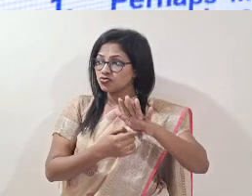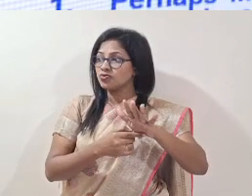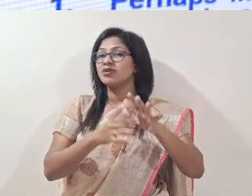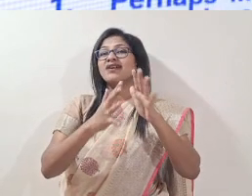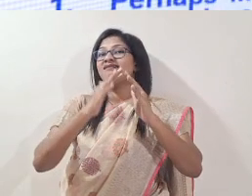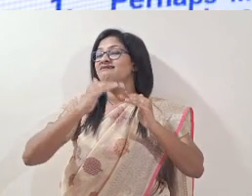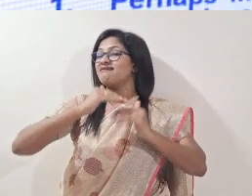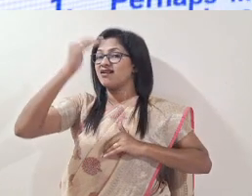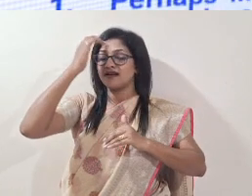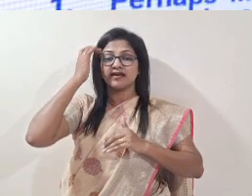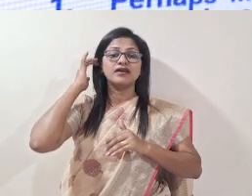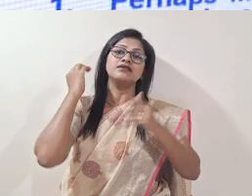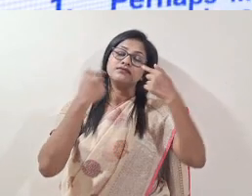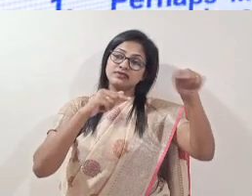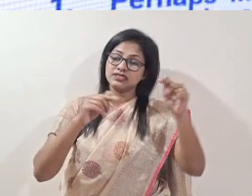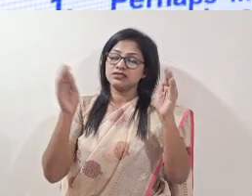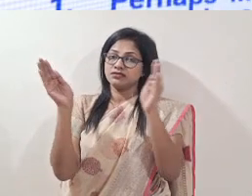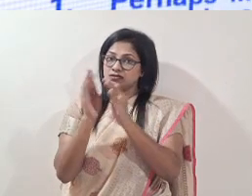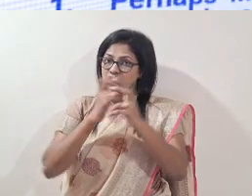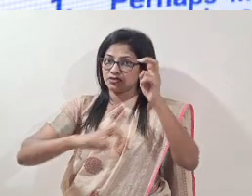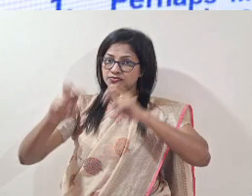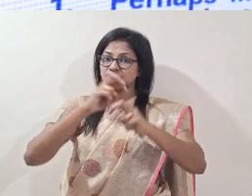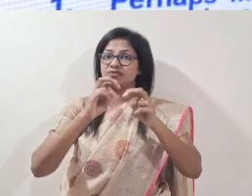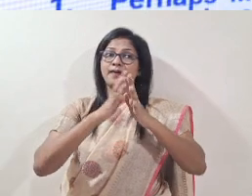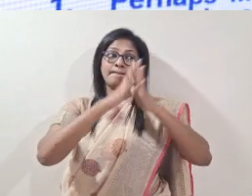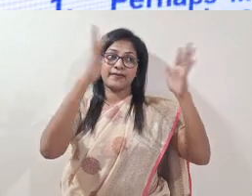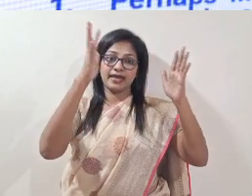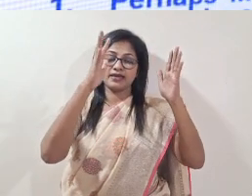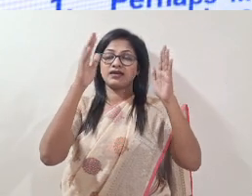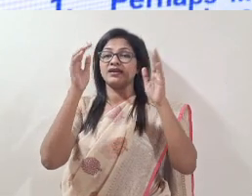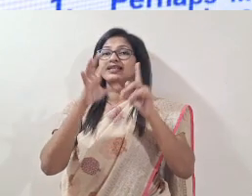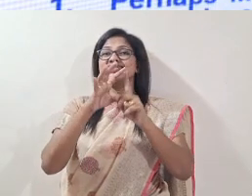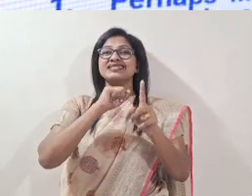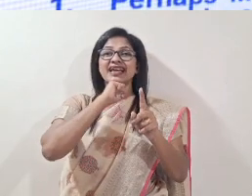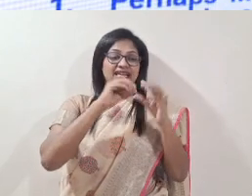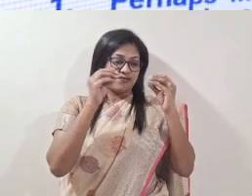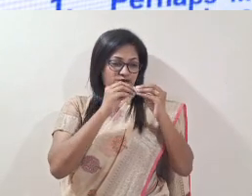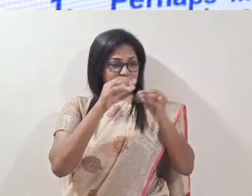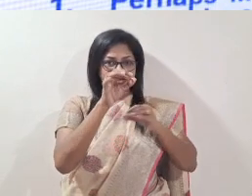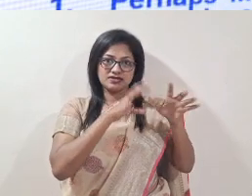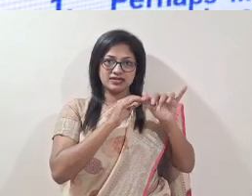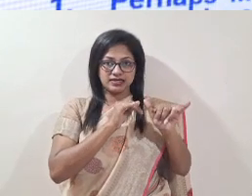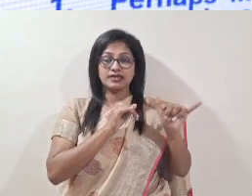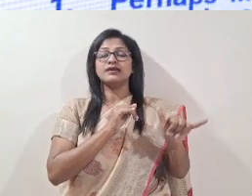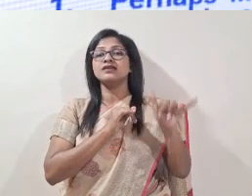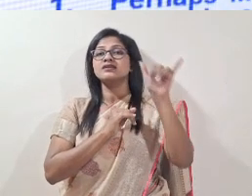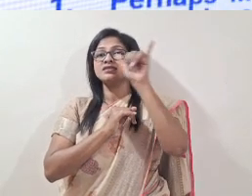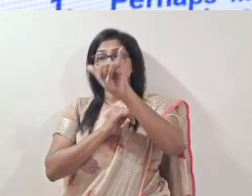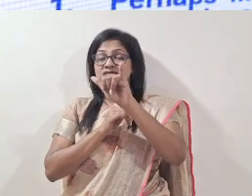deficiencies in transportation accessibility versus smaller cities. So basically, cities like Delhi and Mumbai